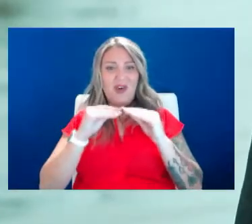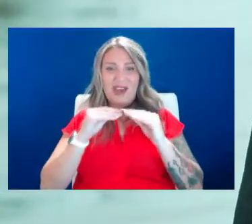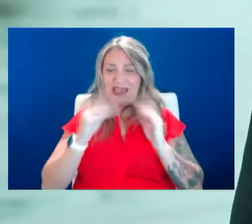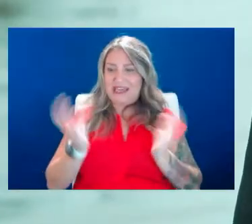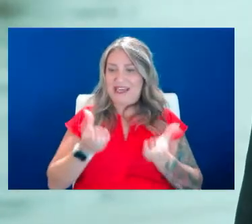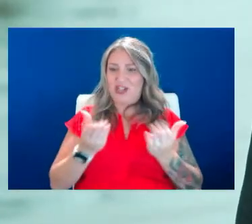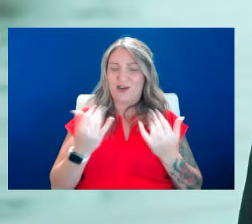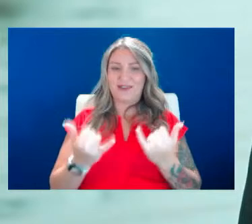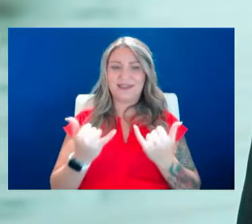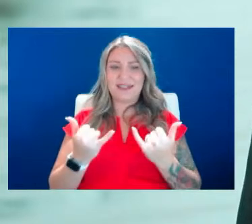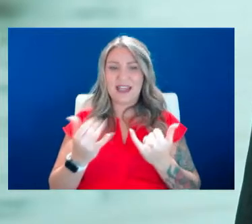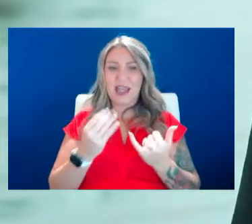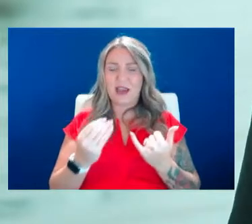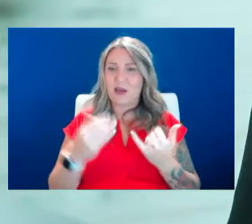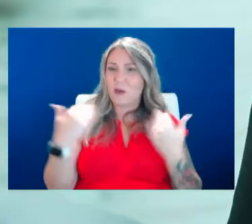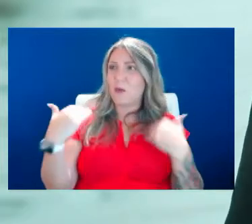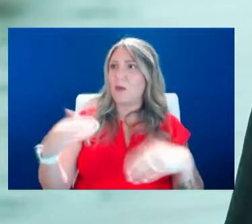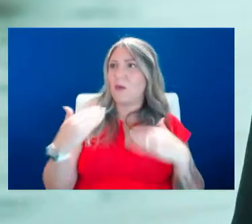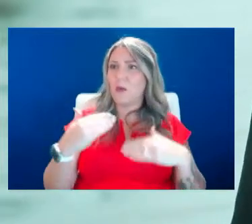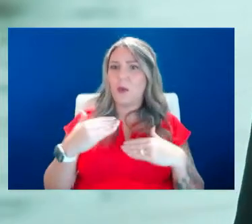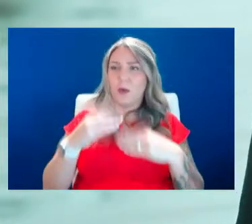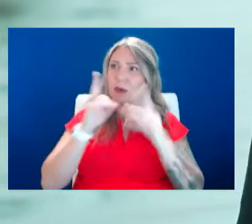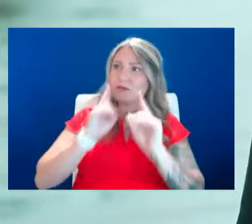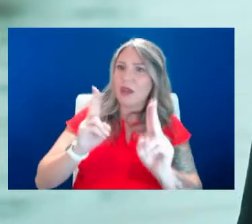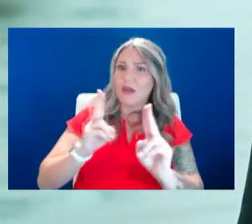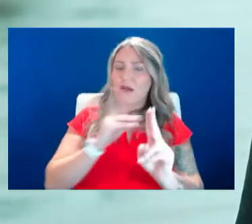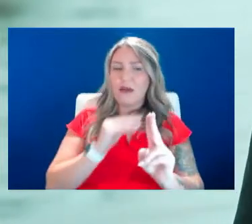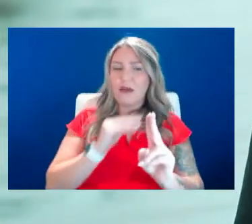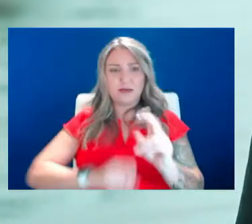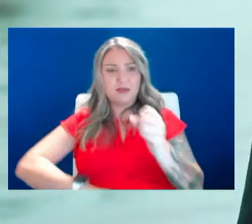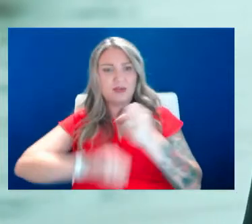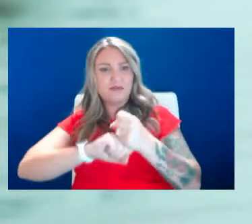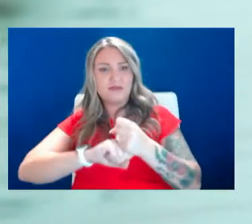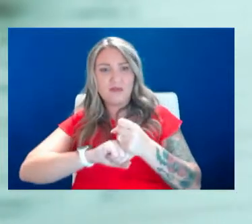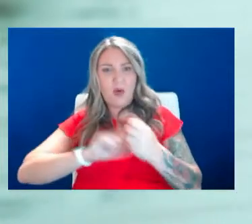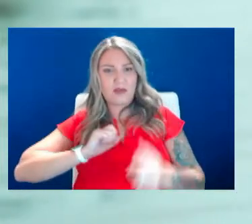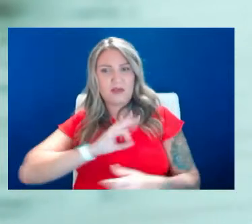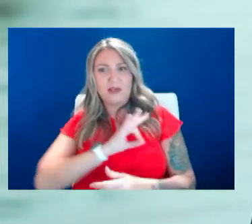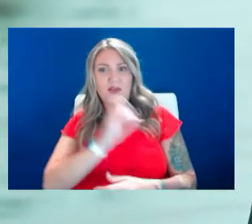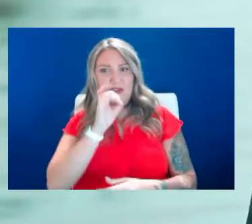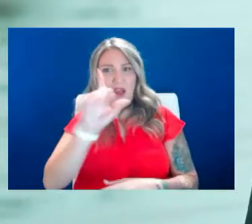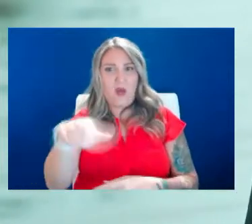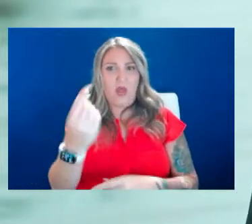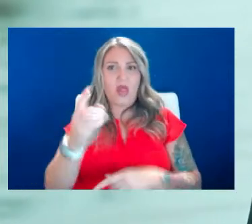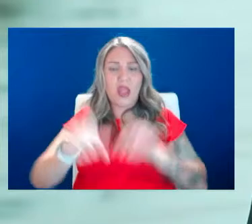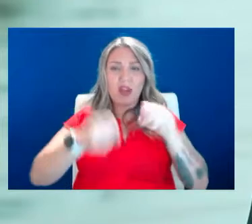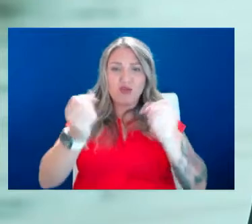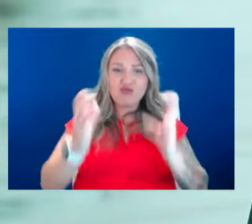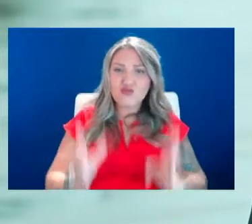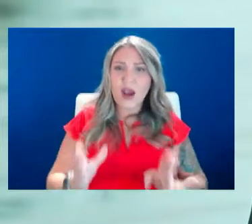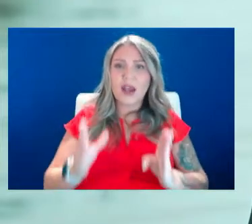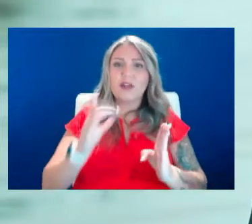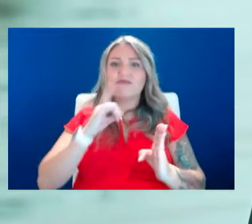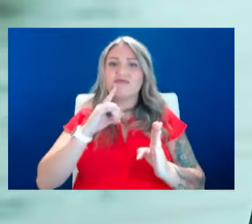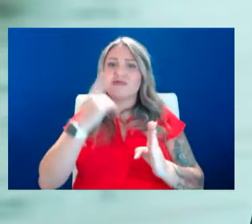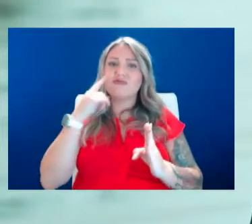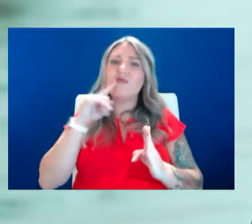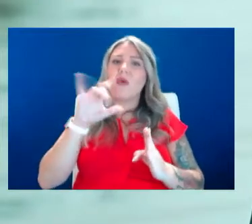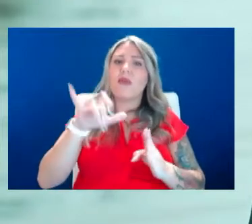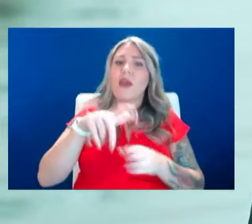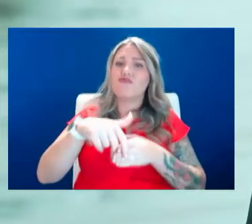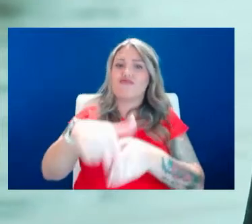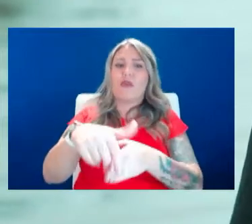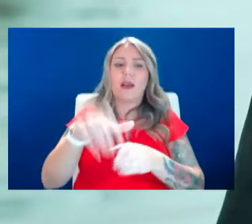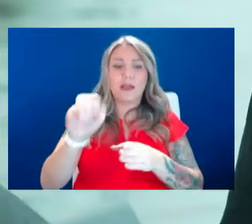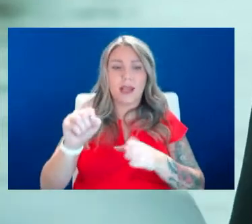And the admiration for all the riders and the support staff behind them. It's not just the riders making the ride. Of course, there is a big